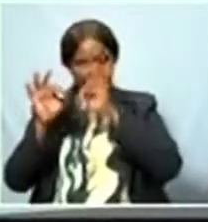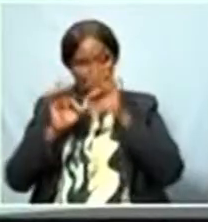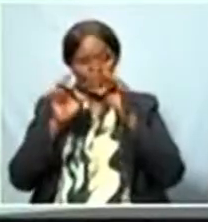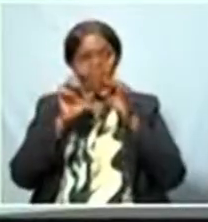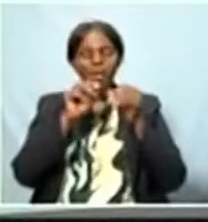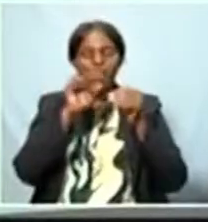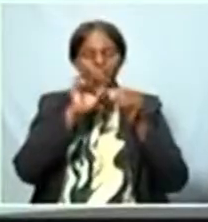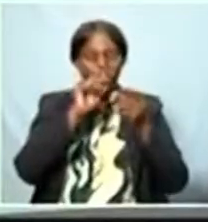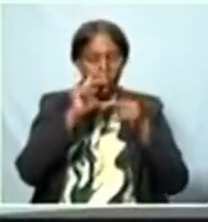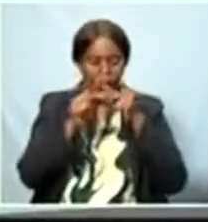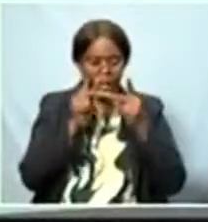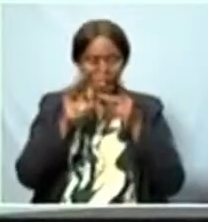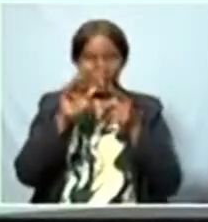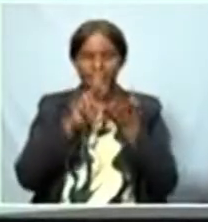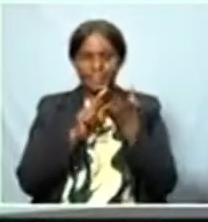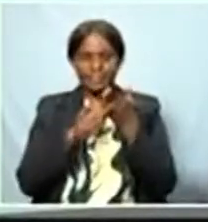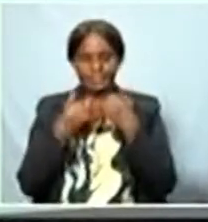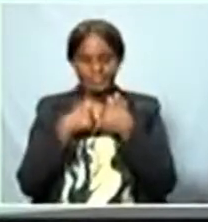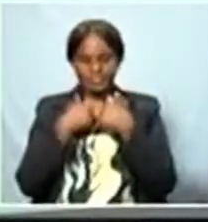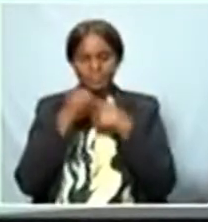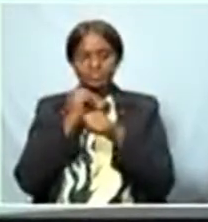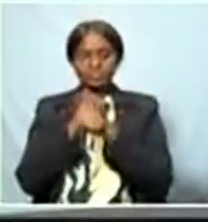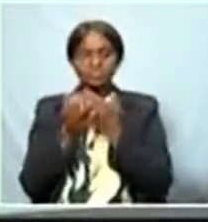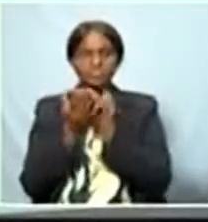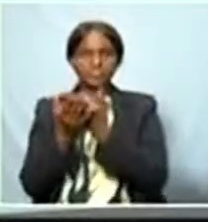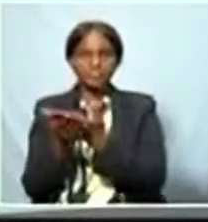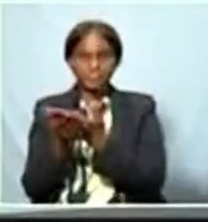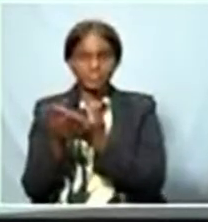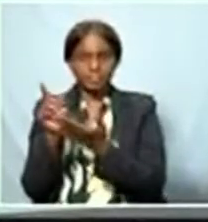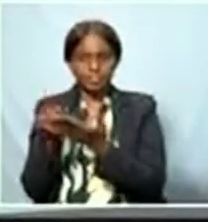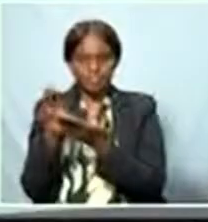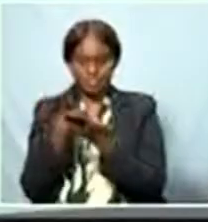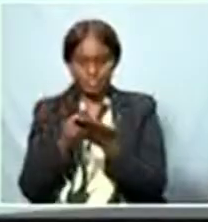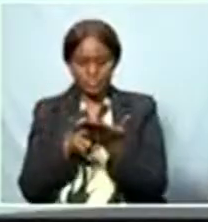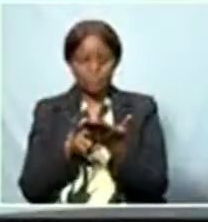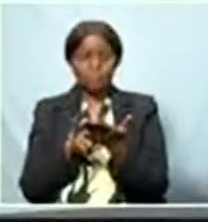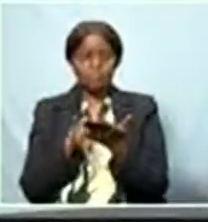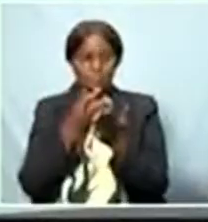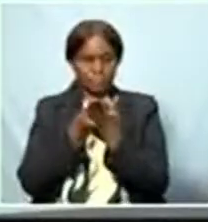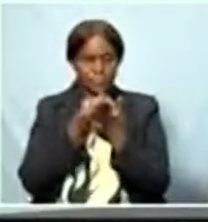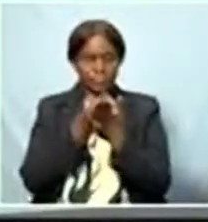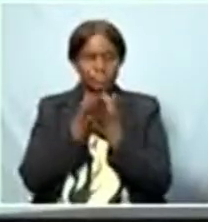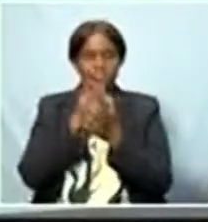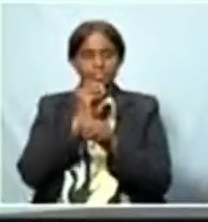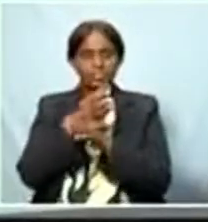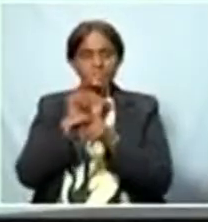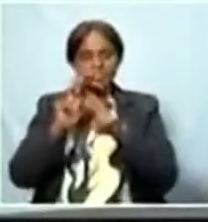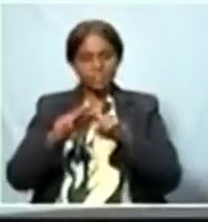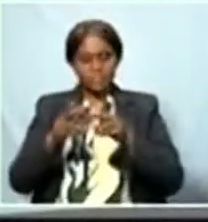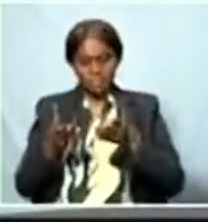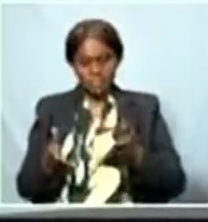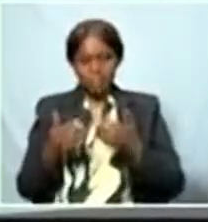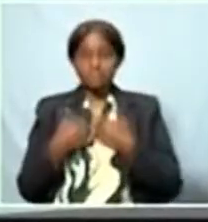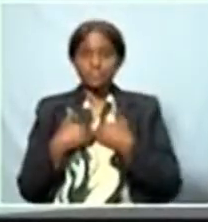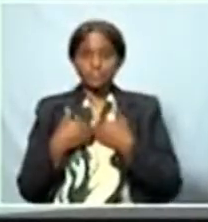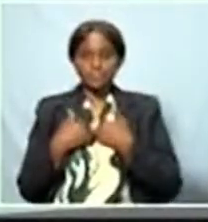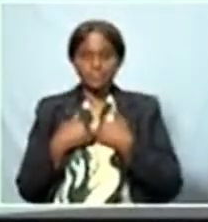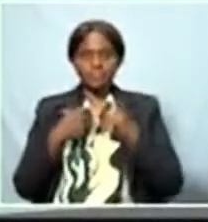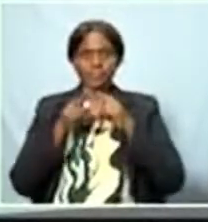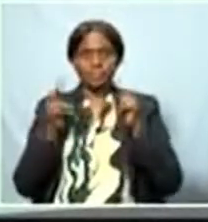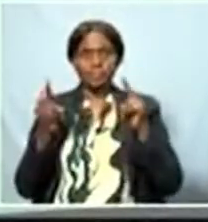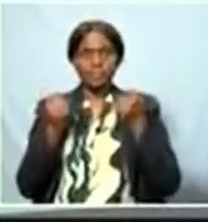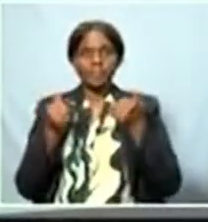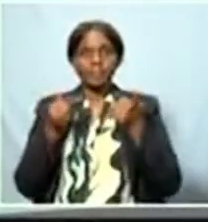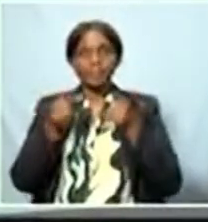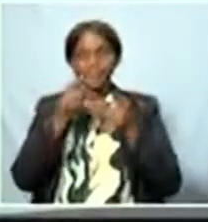report. We have already submitted the main report on the accounts. It's already, I think, sitting here. So